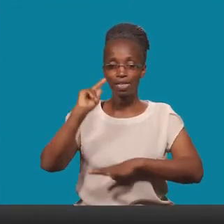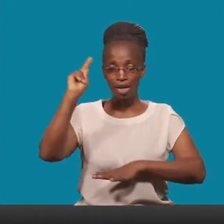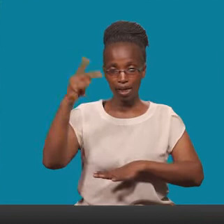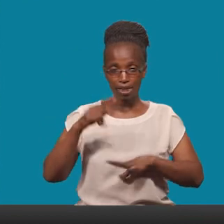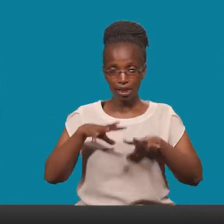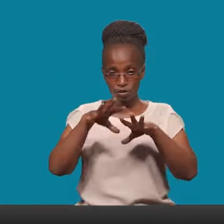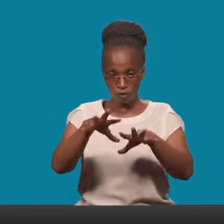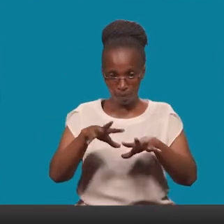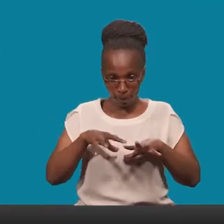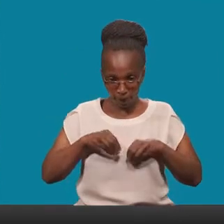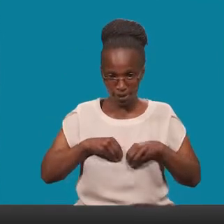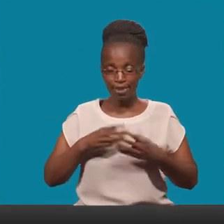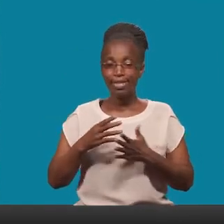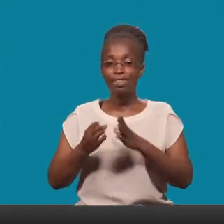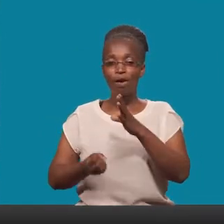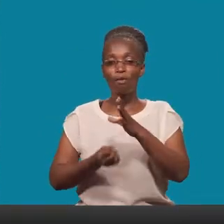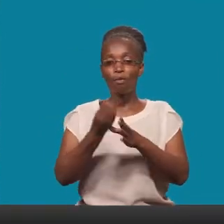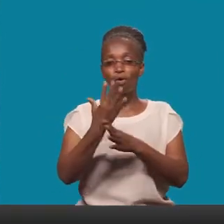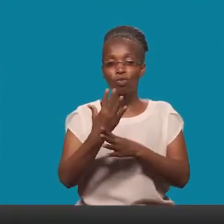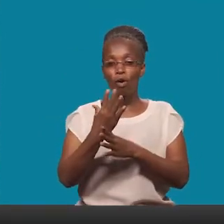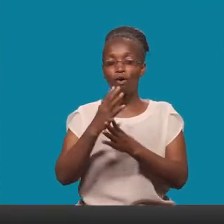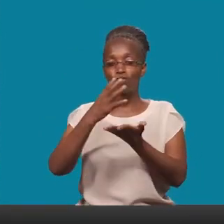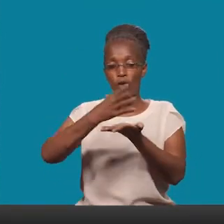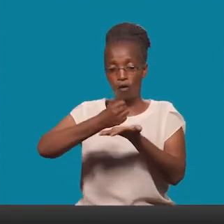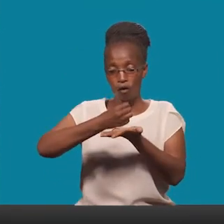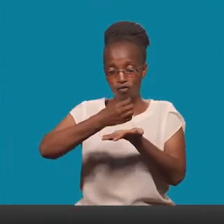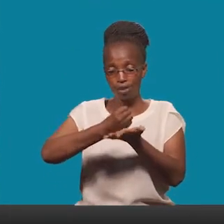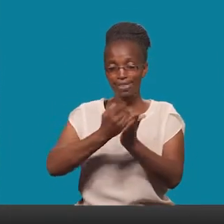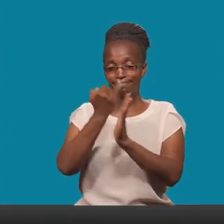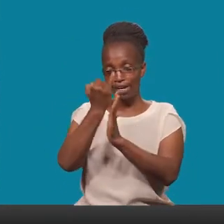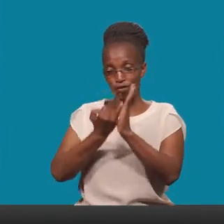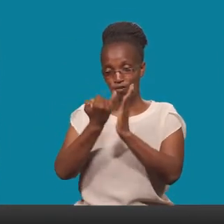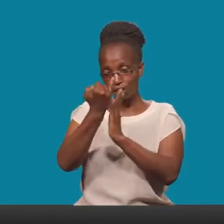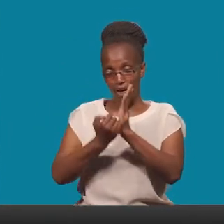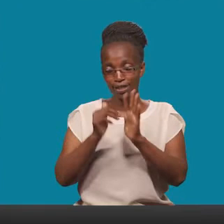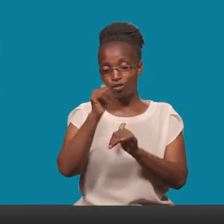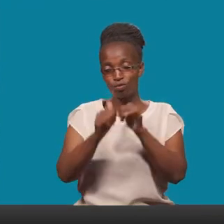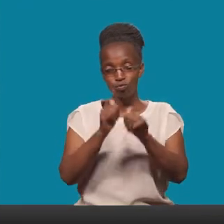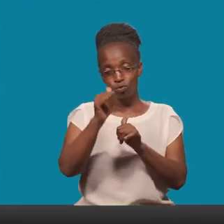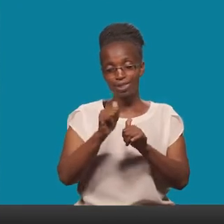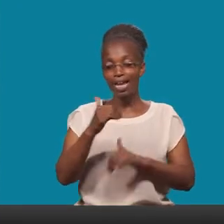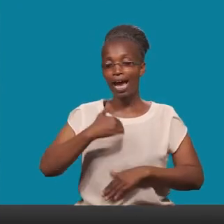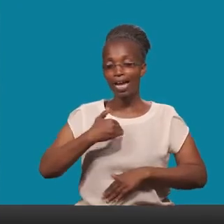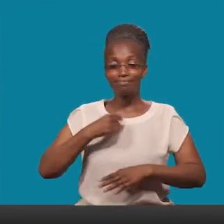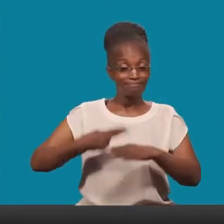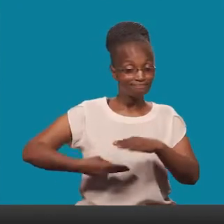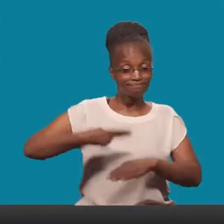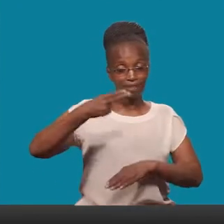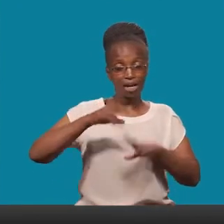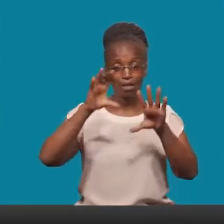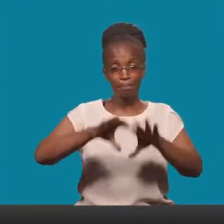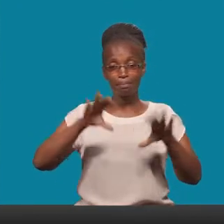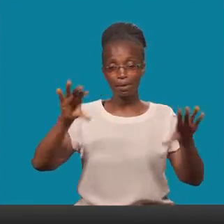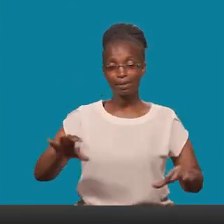products. Amewarai wa Kenya kukubatia kilimo cha kahawa na parachichi ambavyo vina masoko mazuri katika nchi